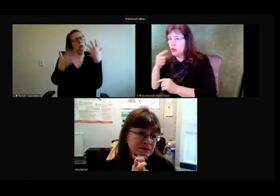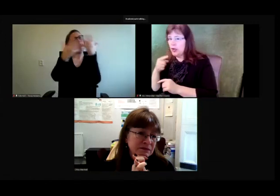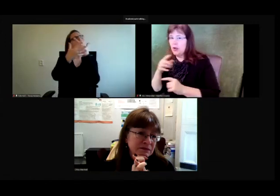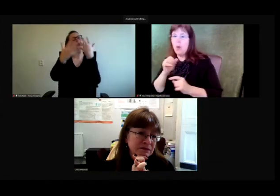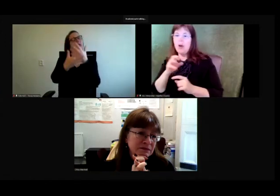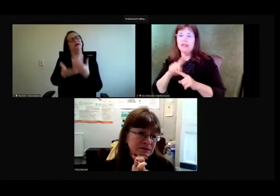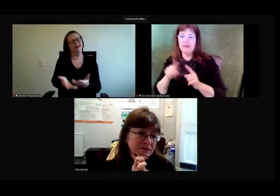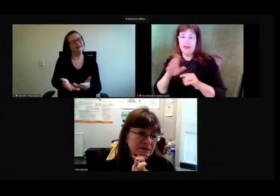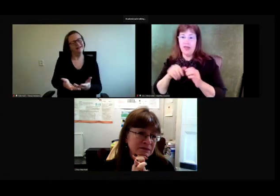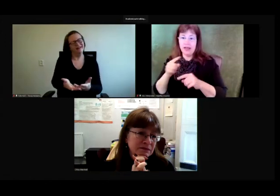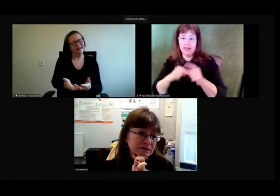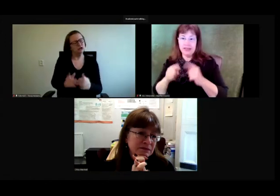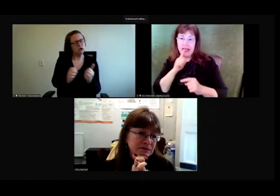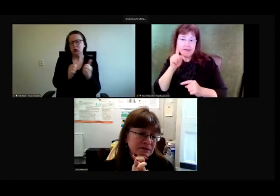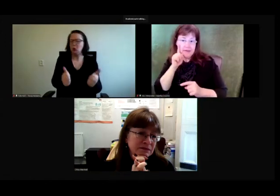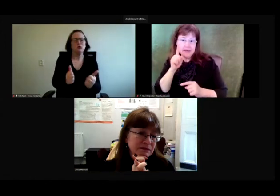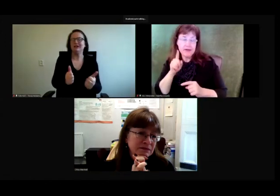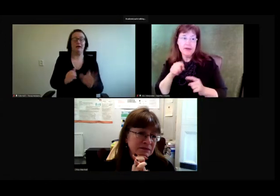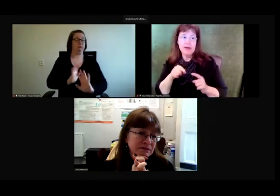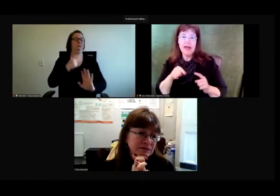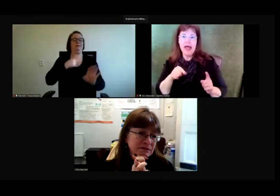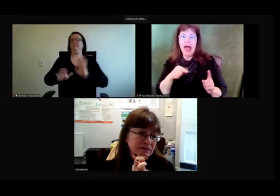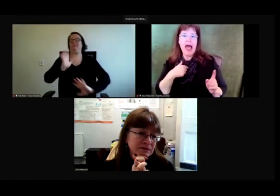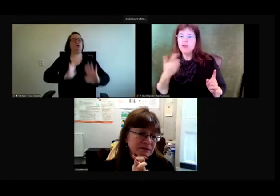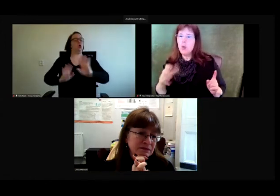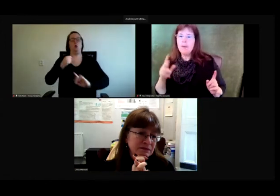that is actually not a good thing.